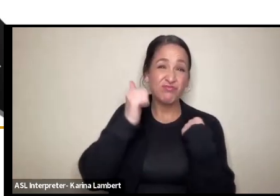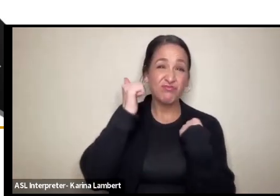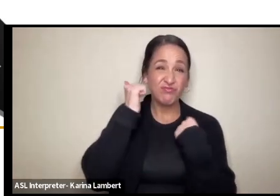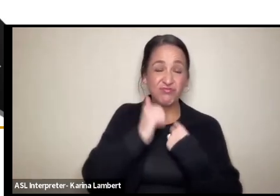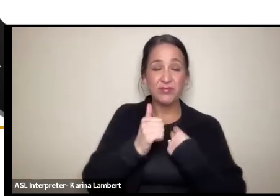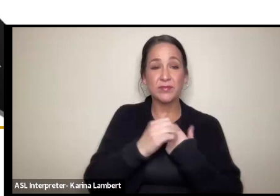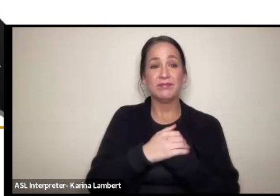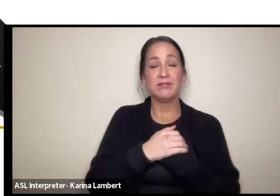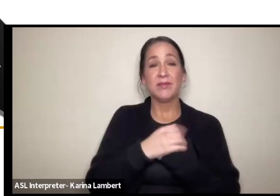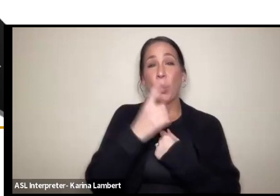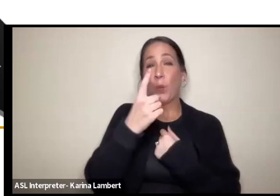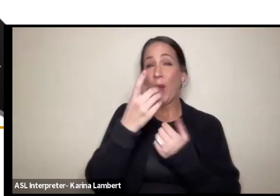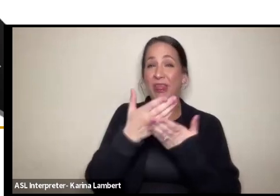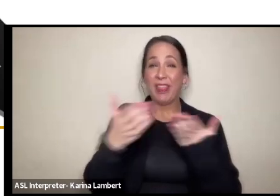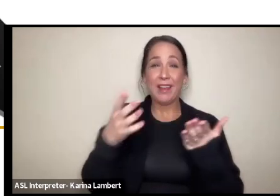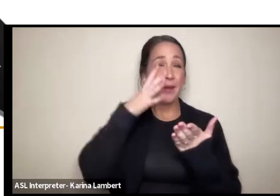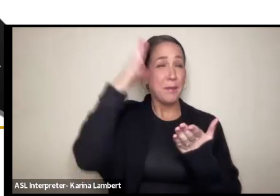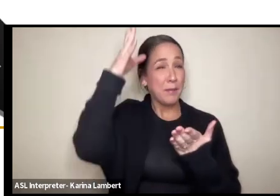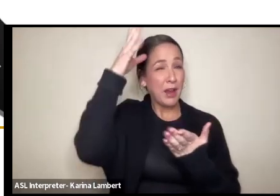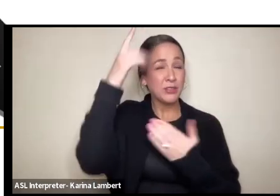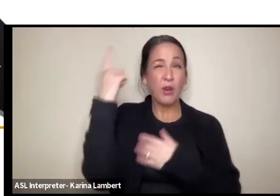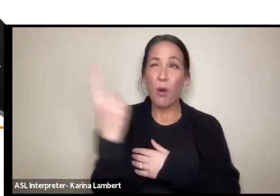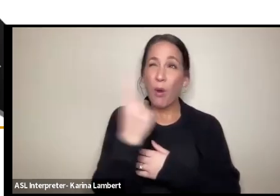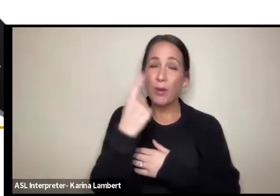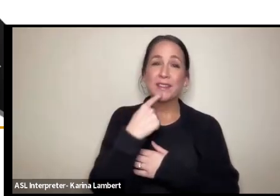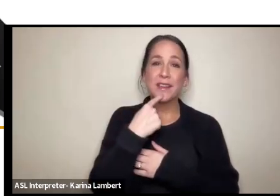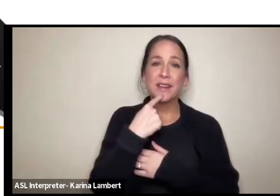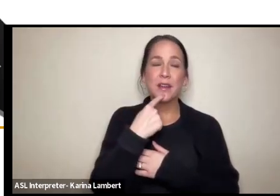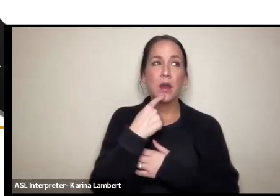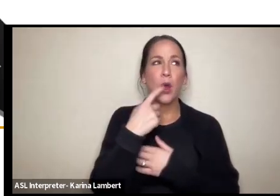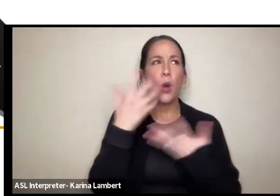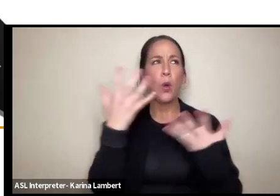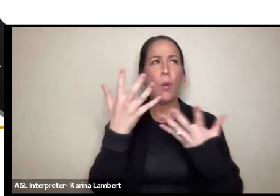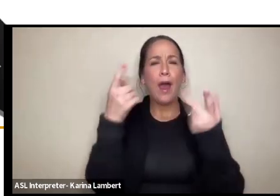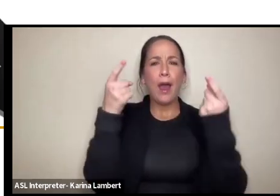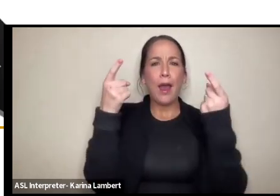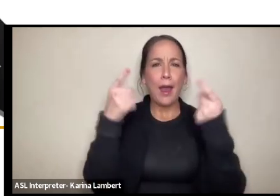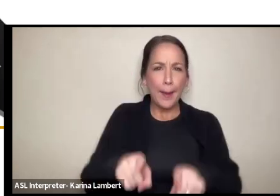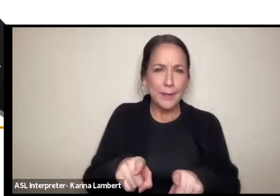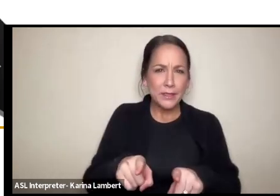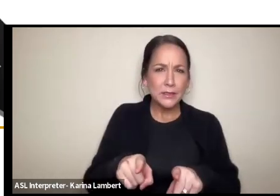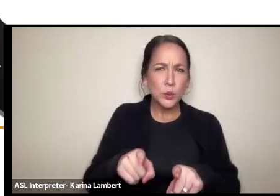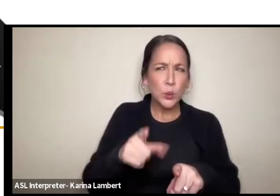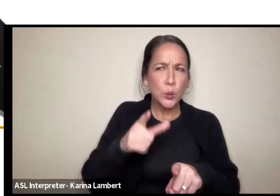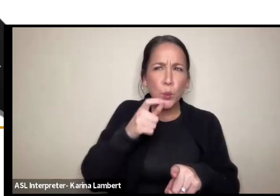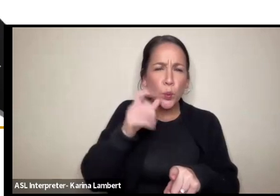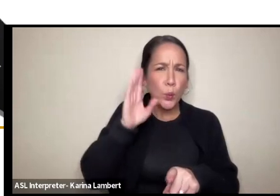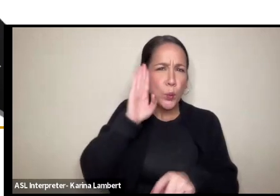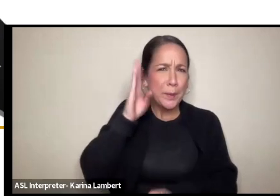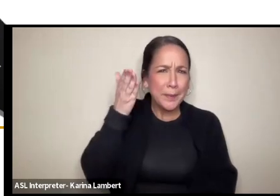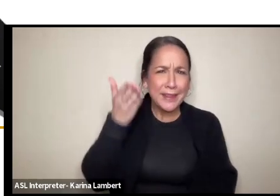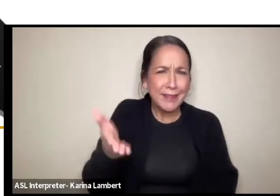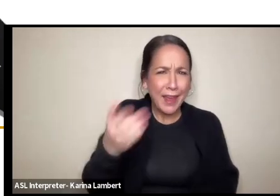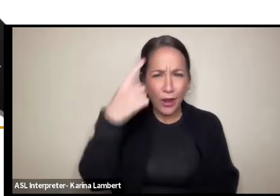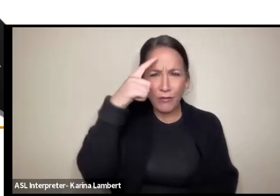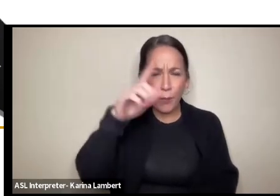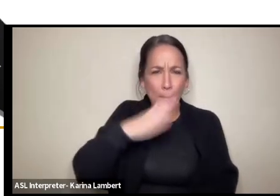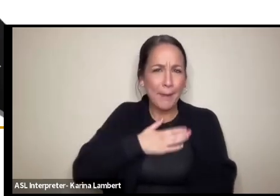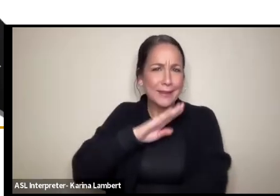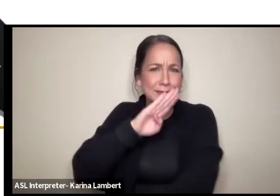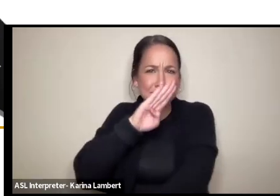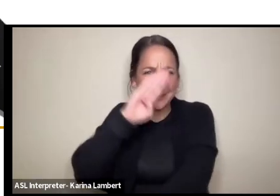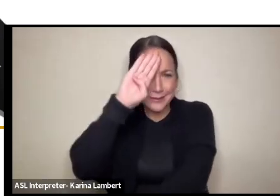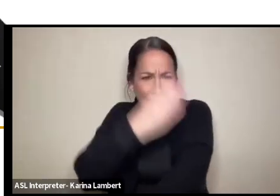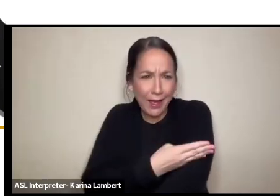the one thing they say is, okay, what will happen and who's going to be there for my son or daughter